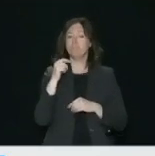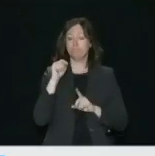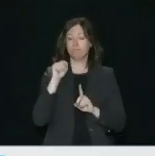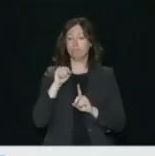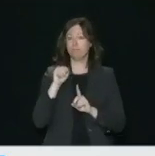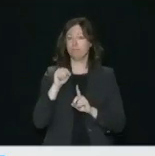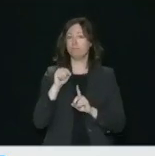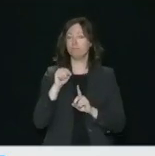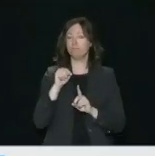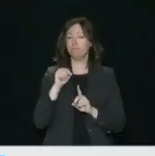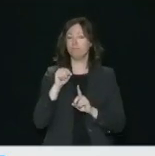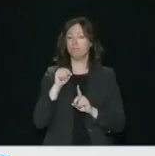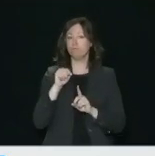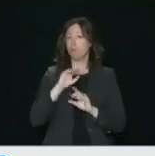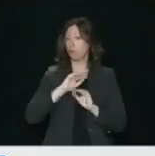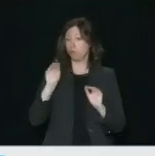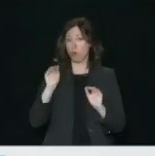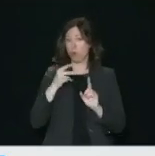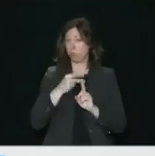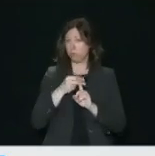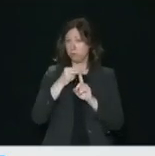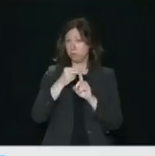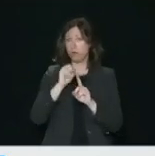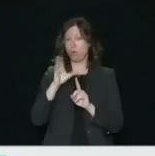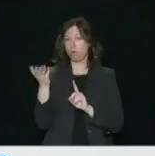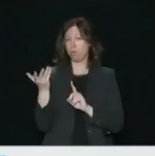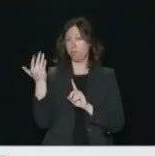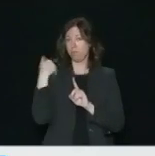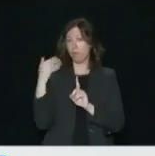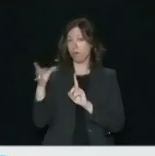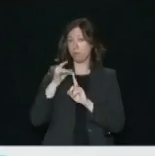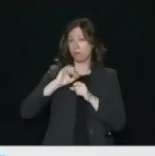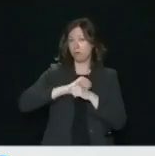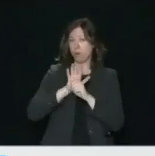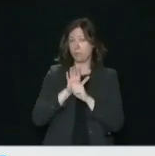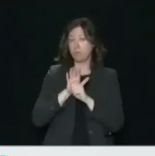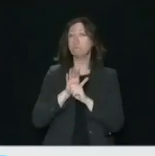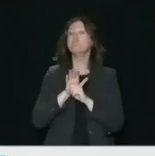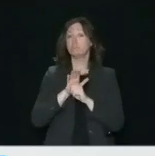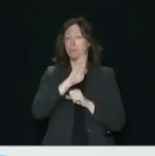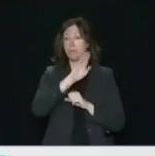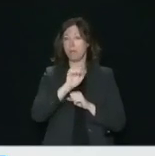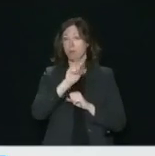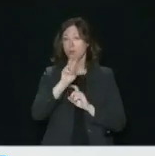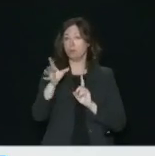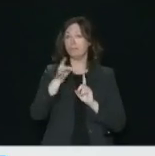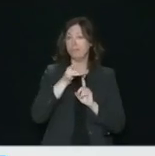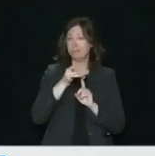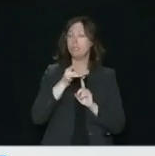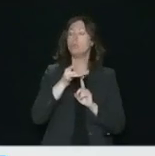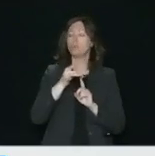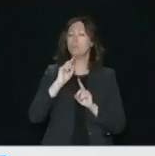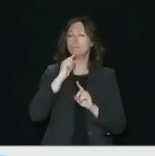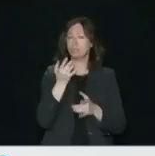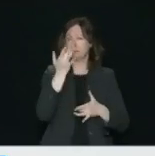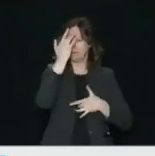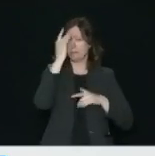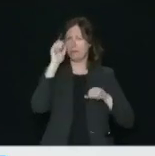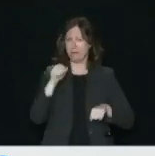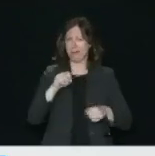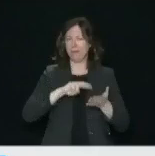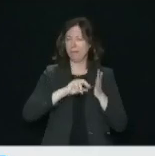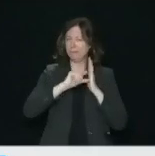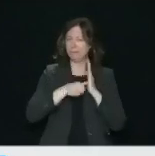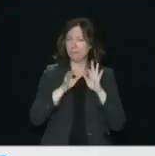our circumstances. So let's continue to do what we can to support one another as we navigate the road ahead. Thank